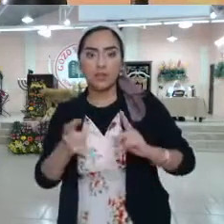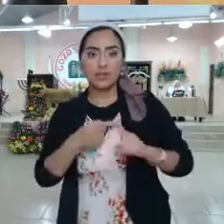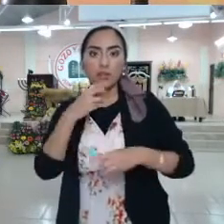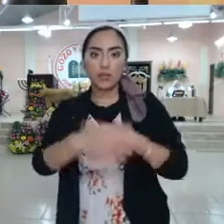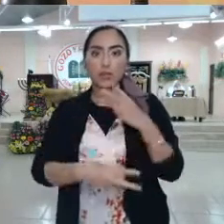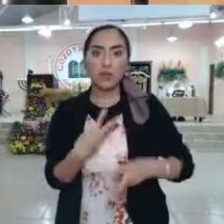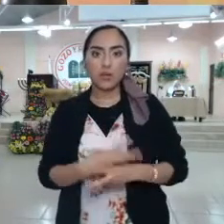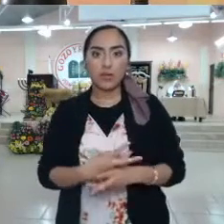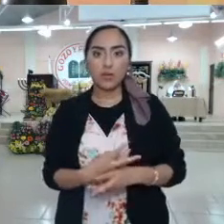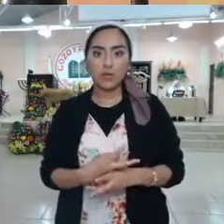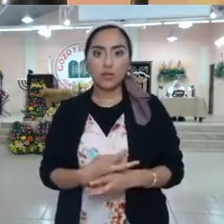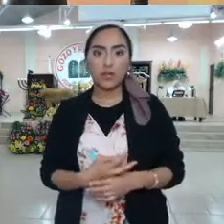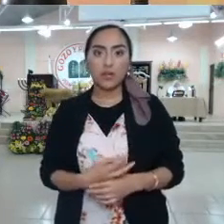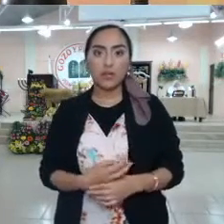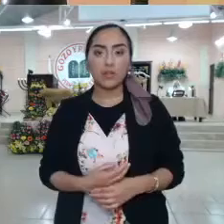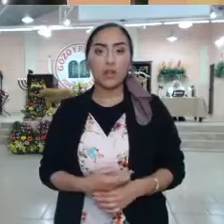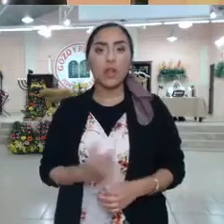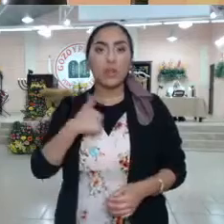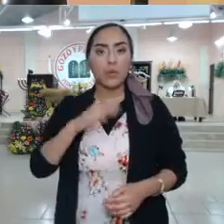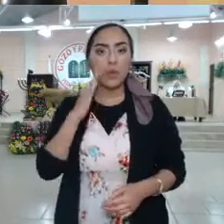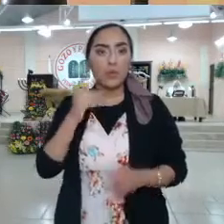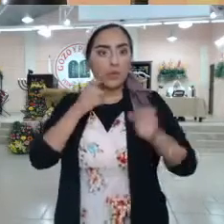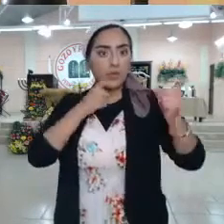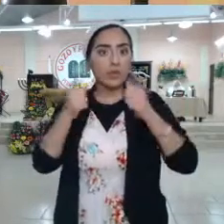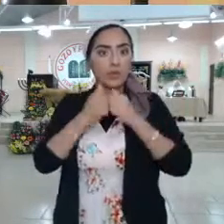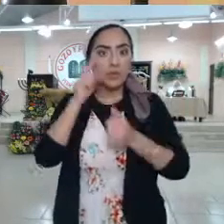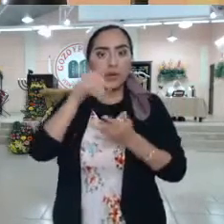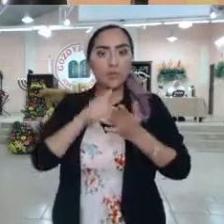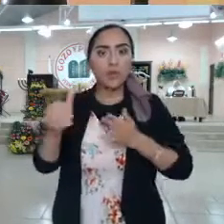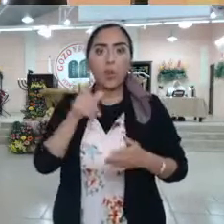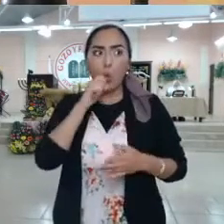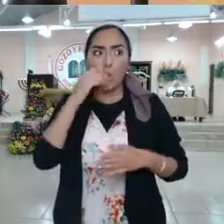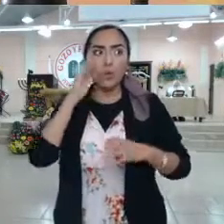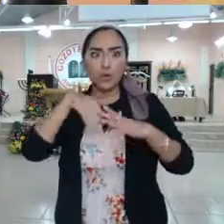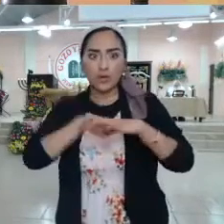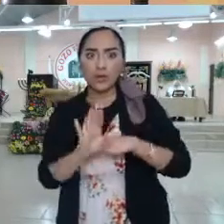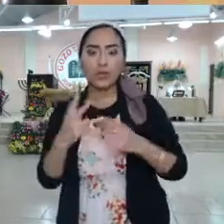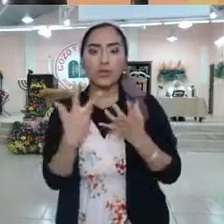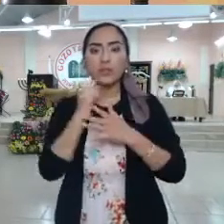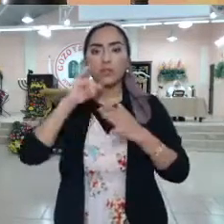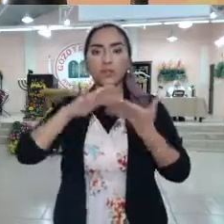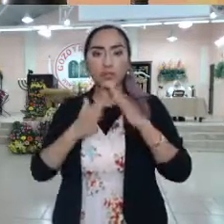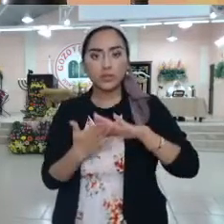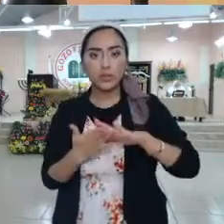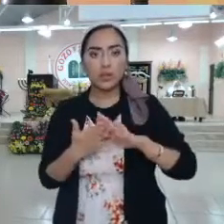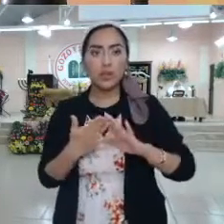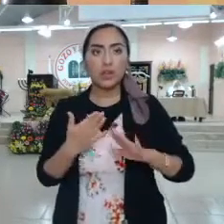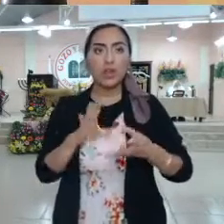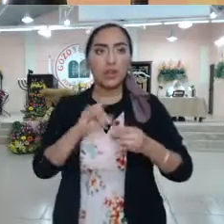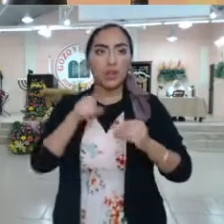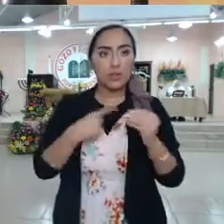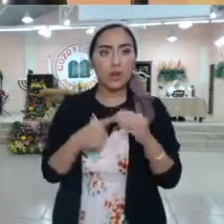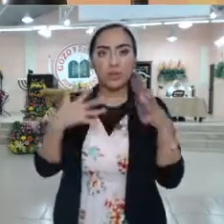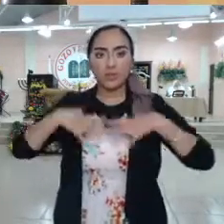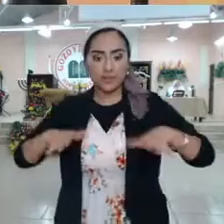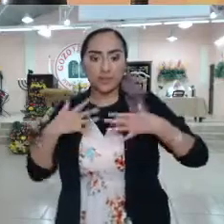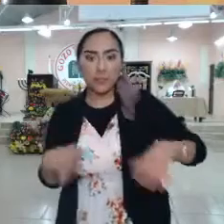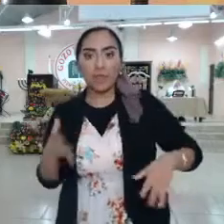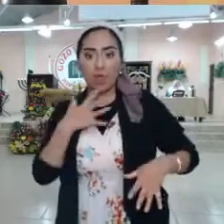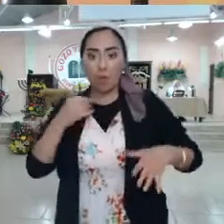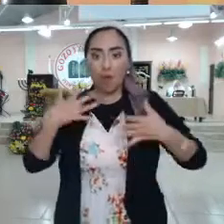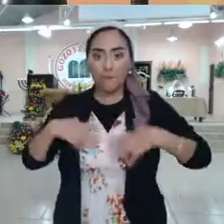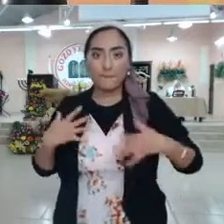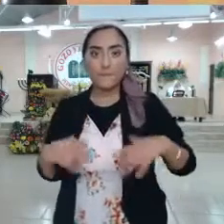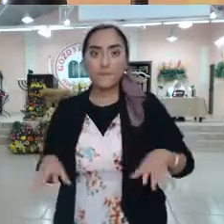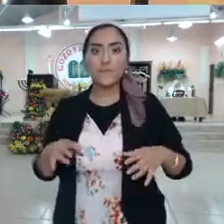which Keilah of Asia represents the last Keilah of the world. We're going to reign the millennium, who's going to go into the New Jerusalem, over